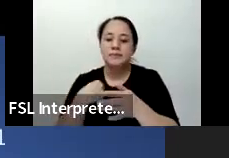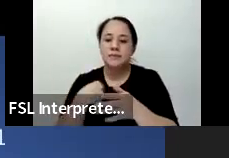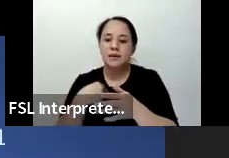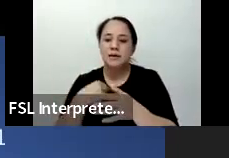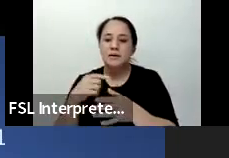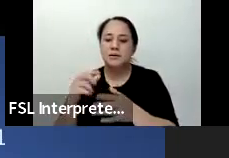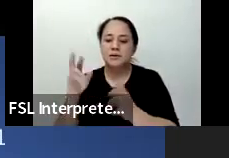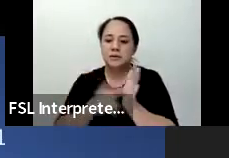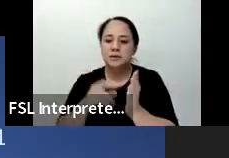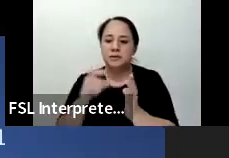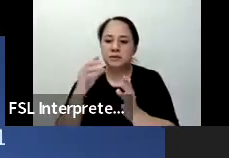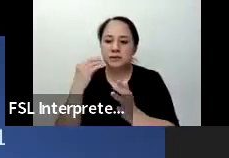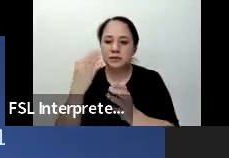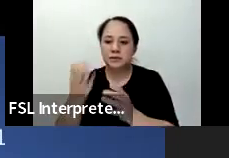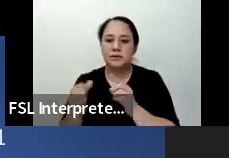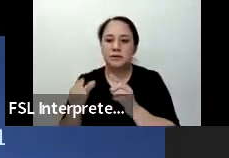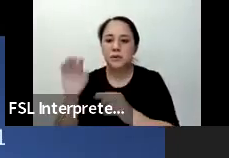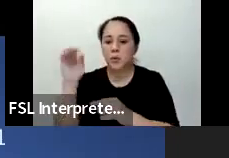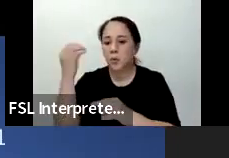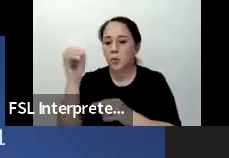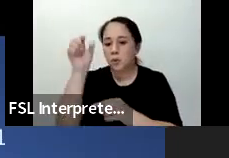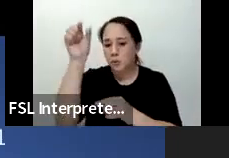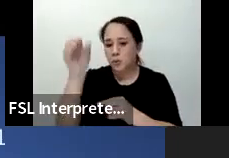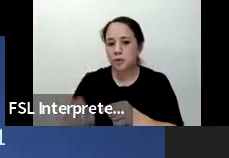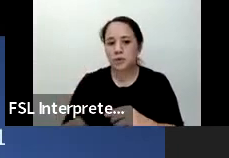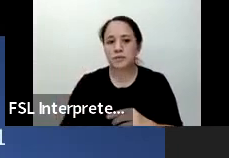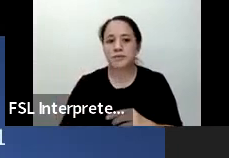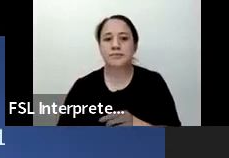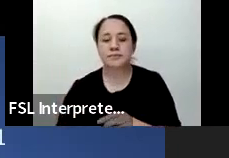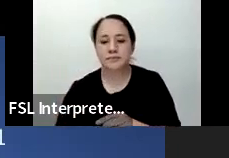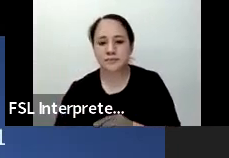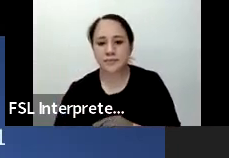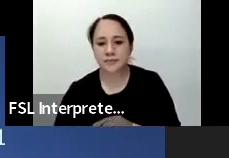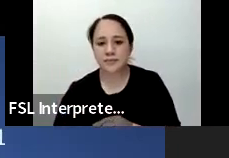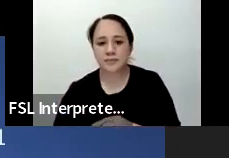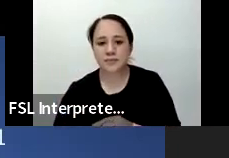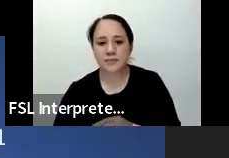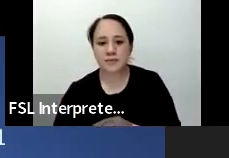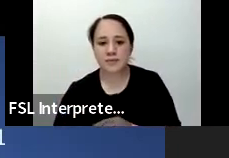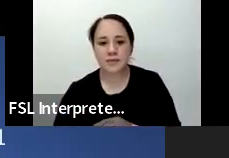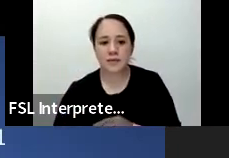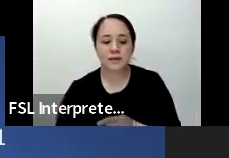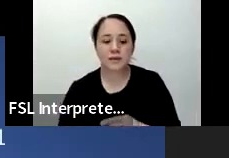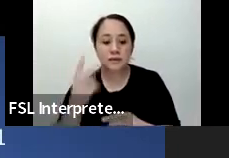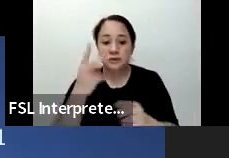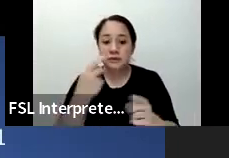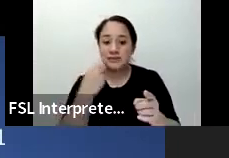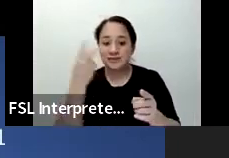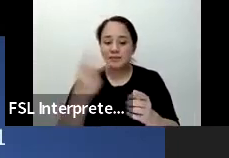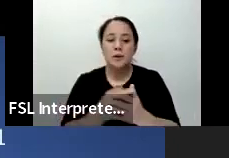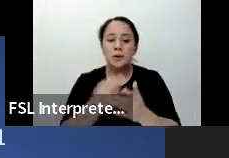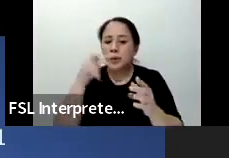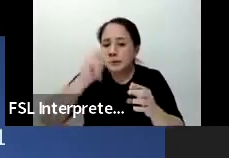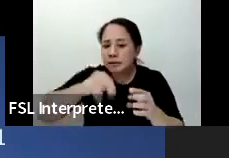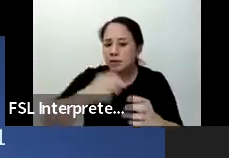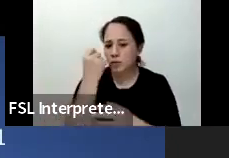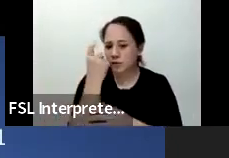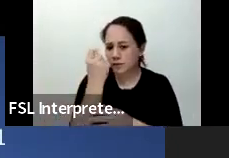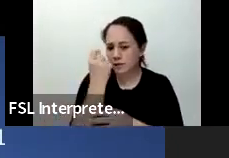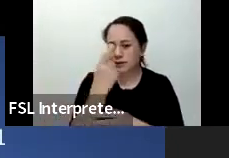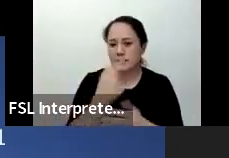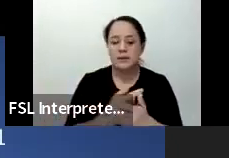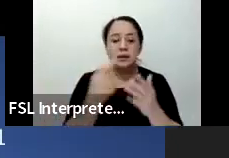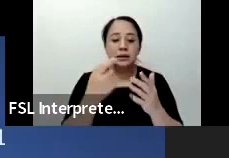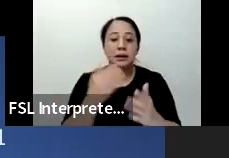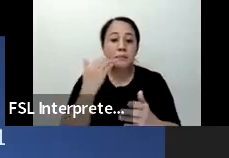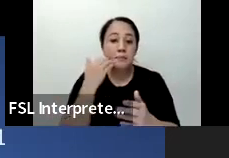2020, and the orange bar represents the registered deaths in 2021. Now, we need to understand that